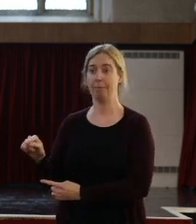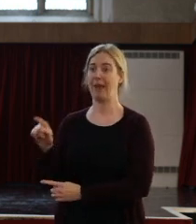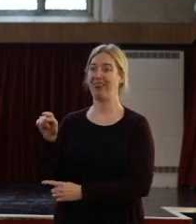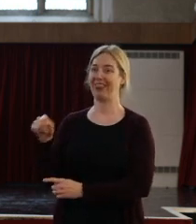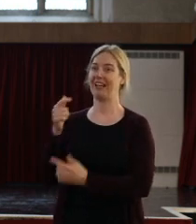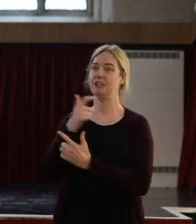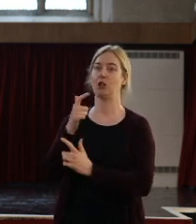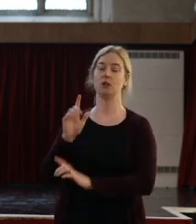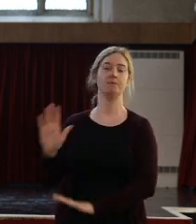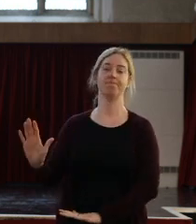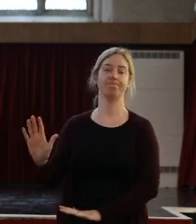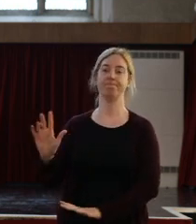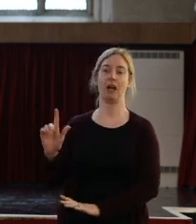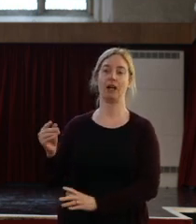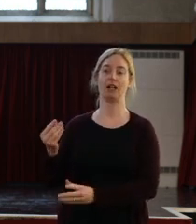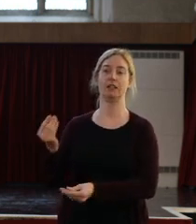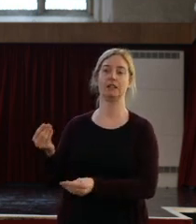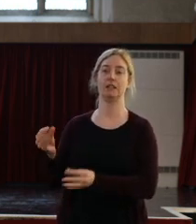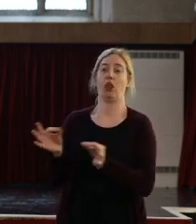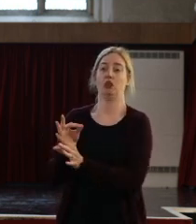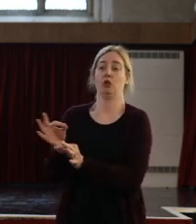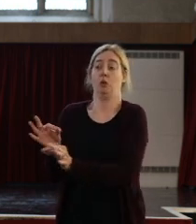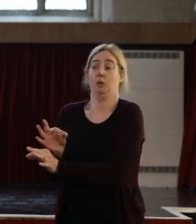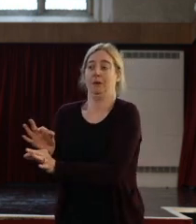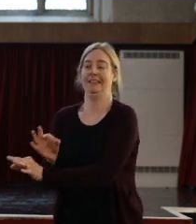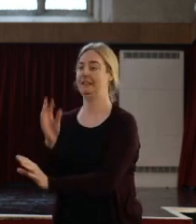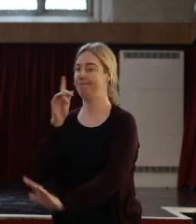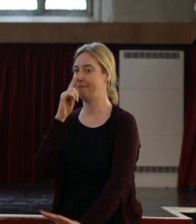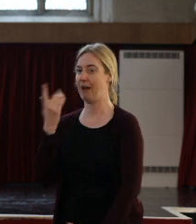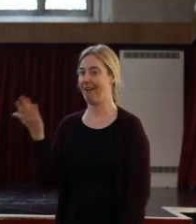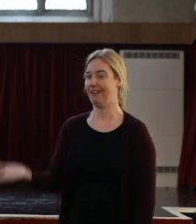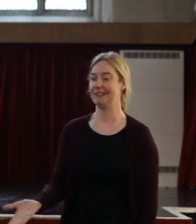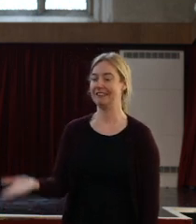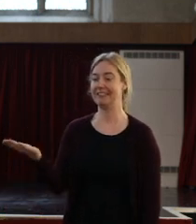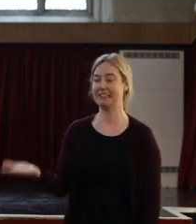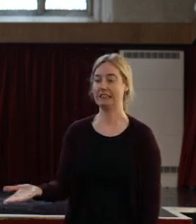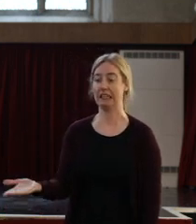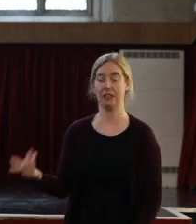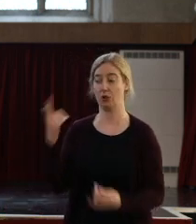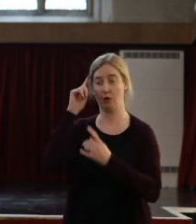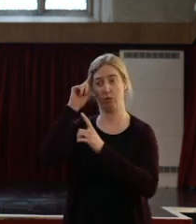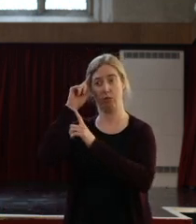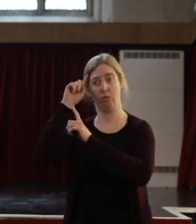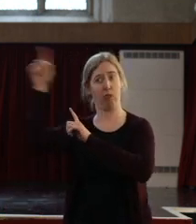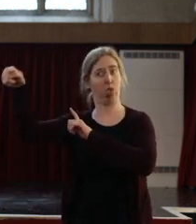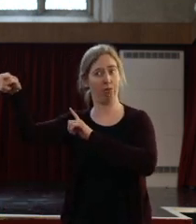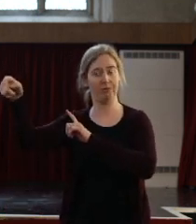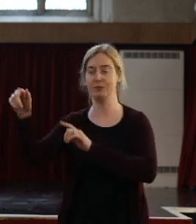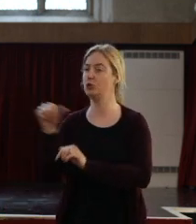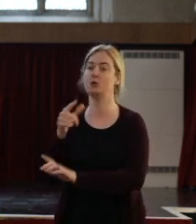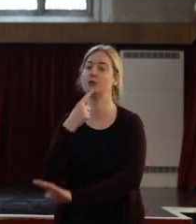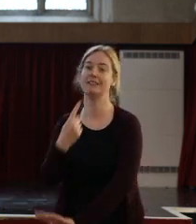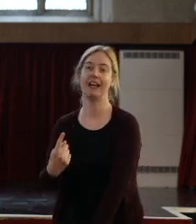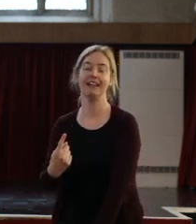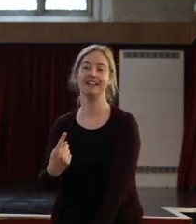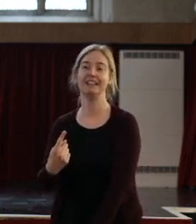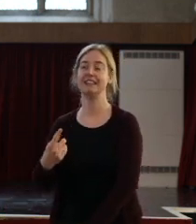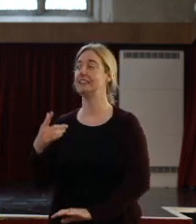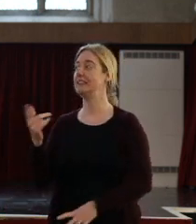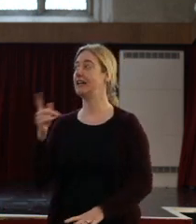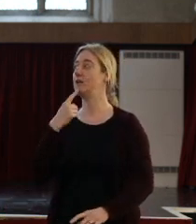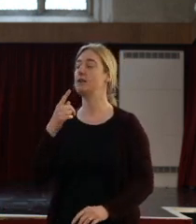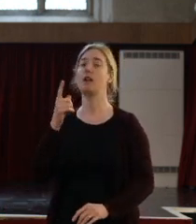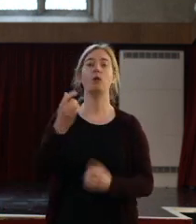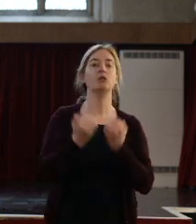is indefensible, however ways you want to cut it. You just, I don't quite know what he was thinking in terms of, I think his thing of, I'll